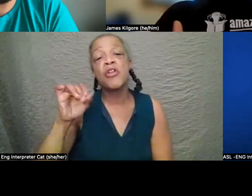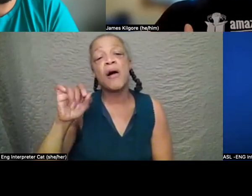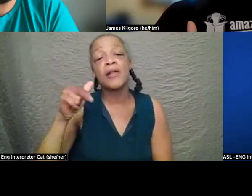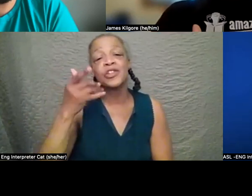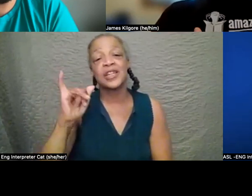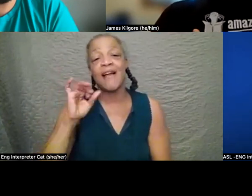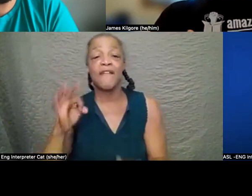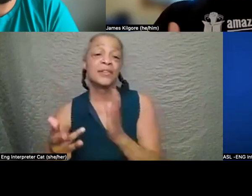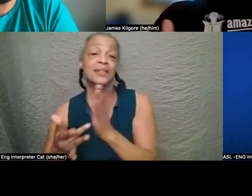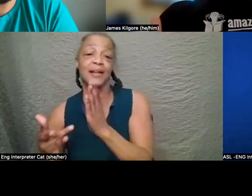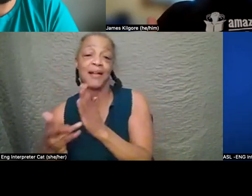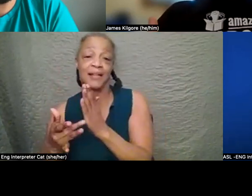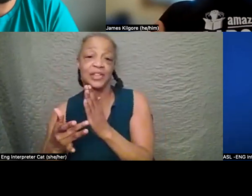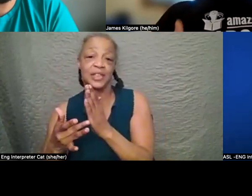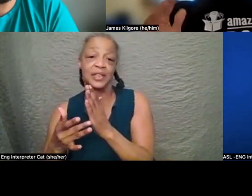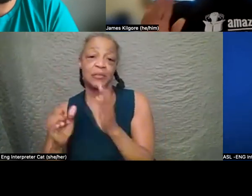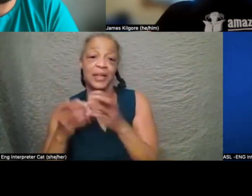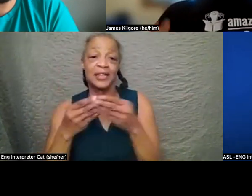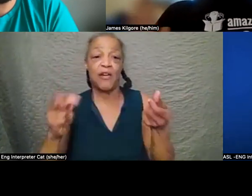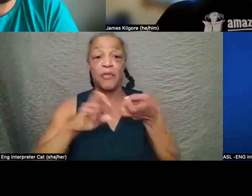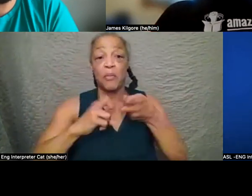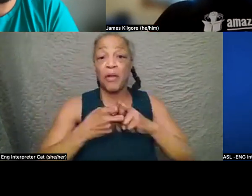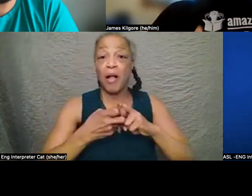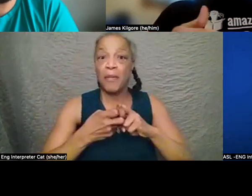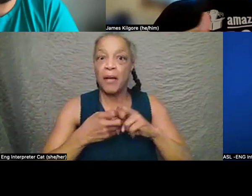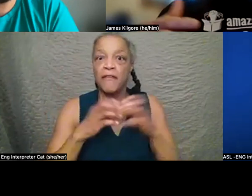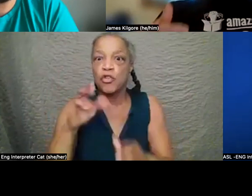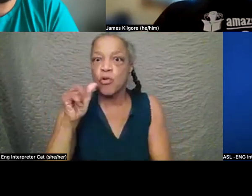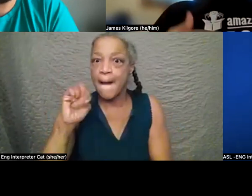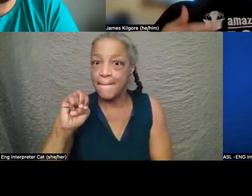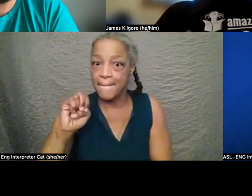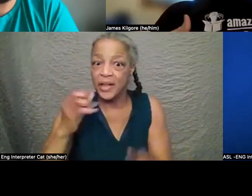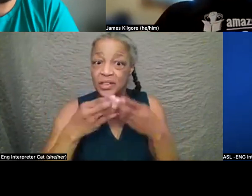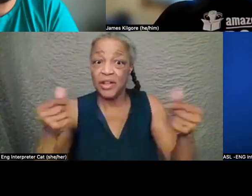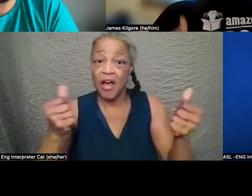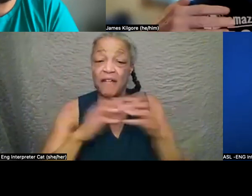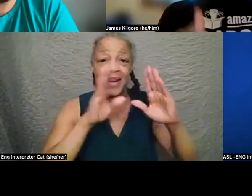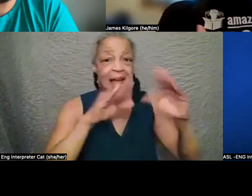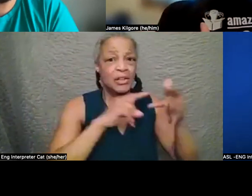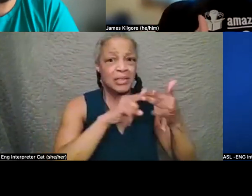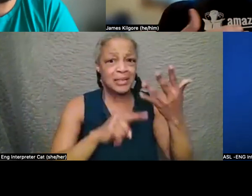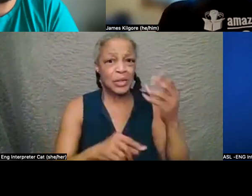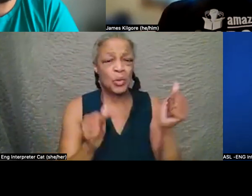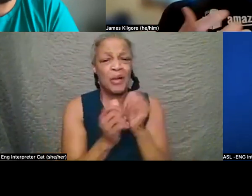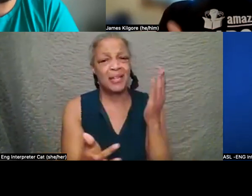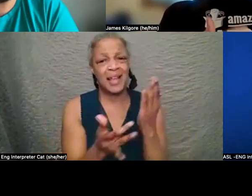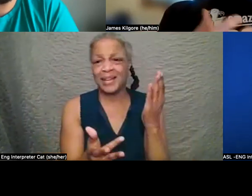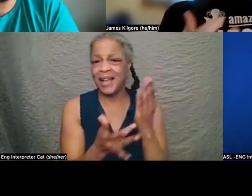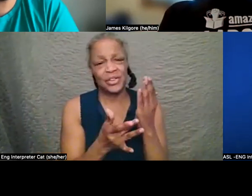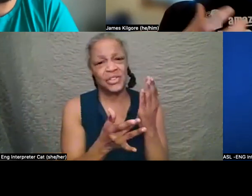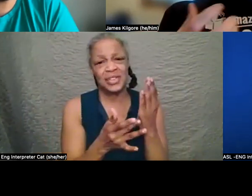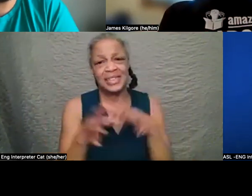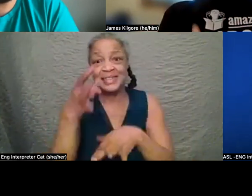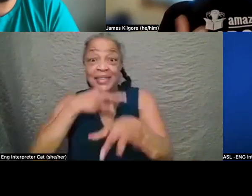we can solve the problems of crime, criminal justice, housing, etc., with technology instead